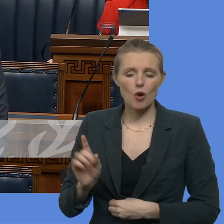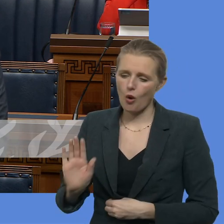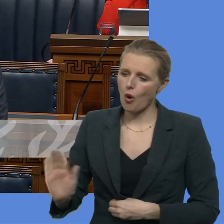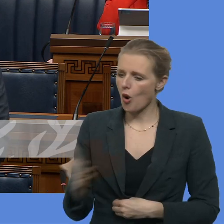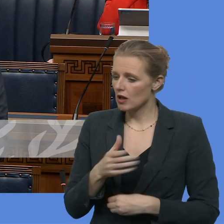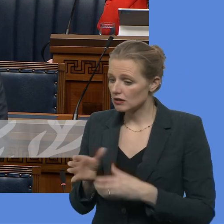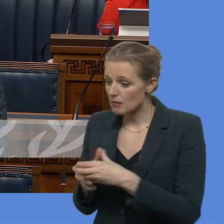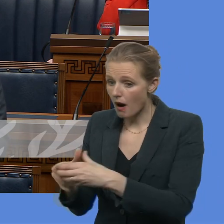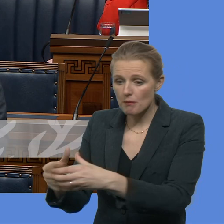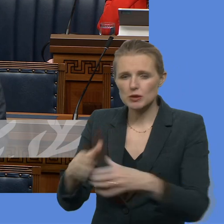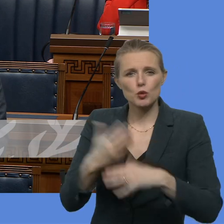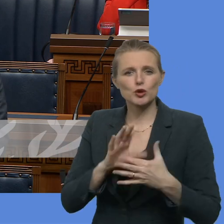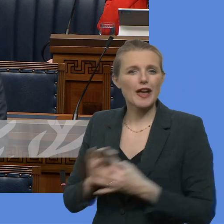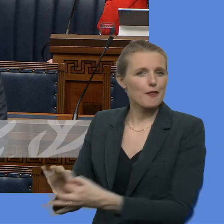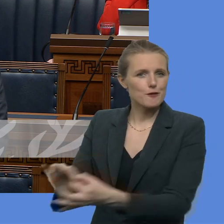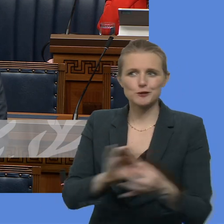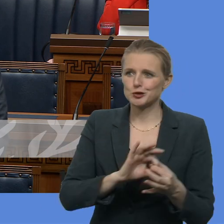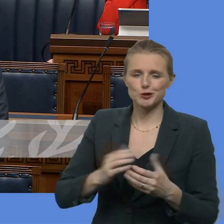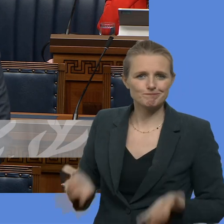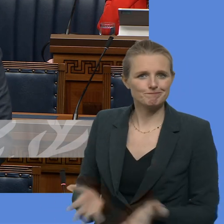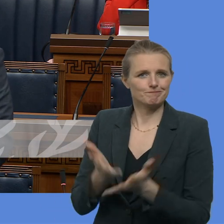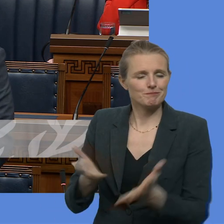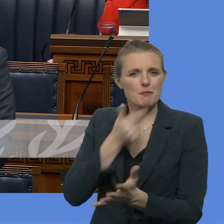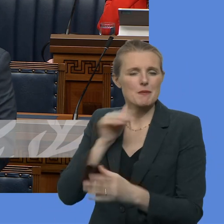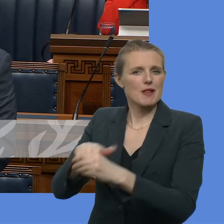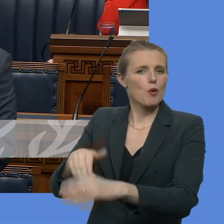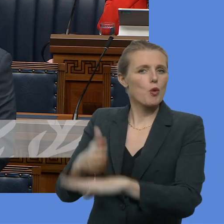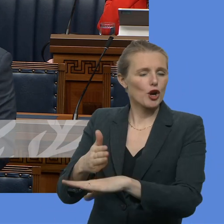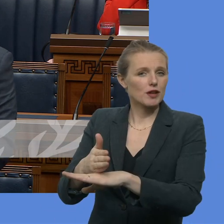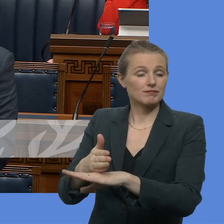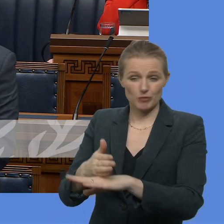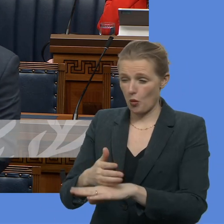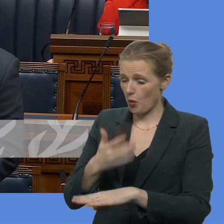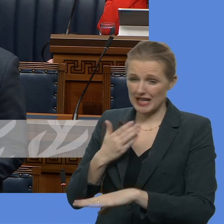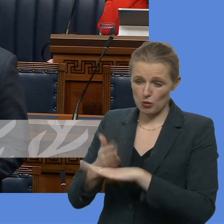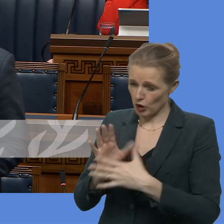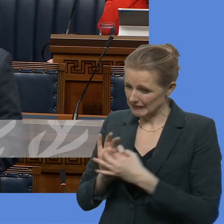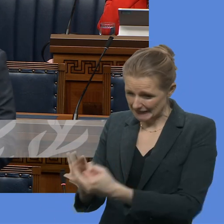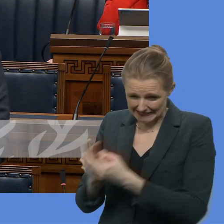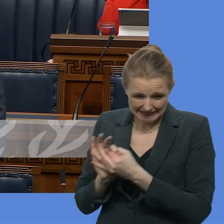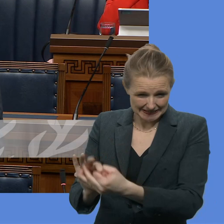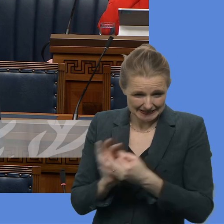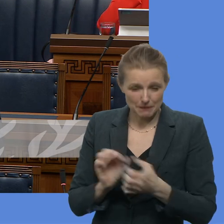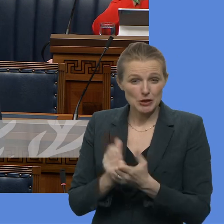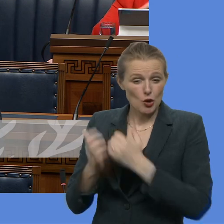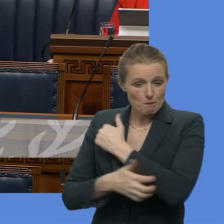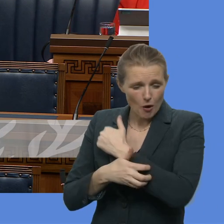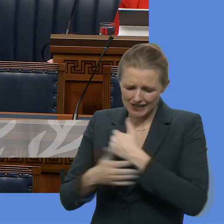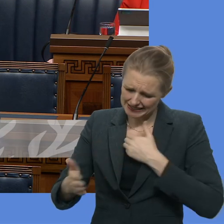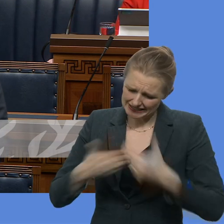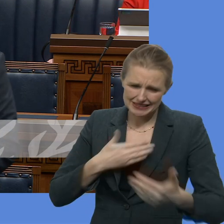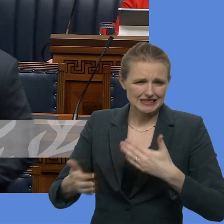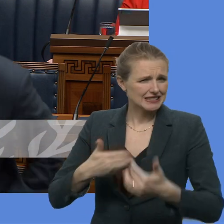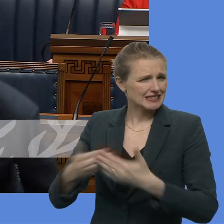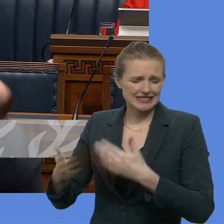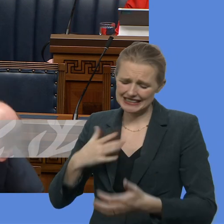cross-departmental approach and genuine joined-up working so we can tackle poverty in all its forms in Northern